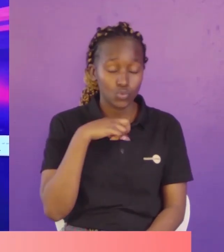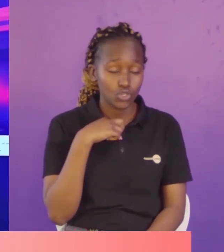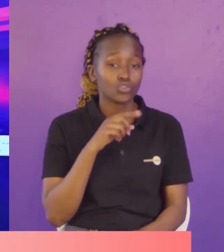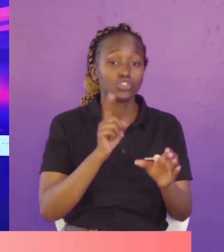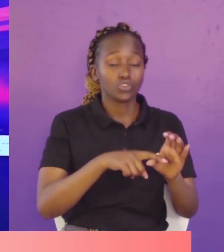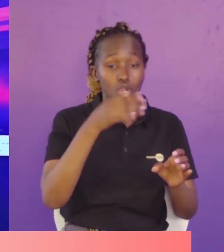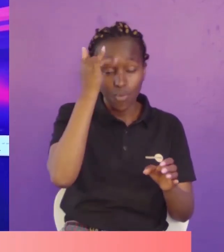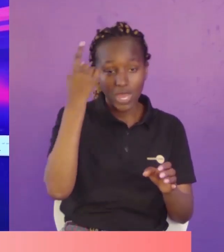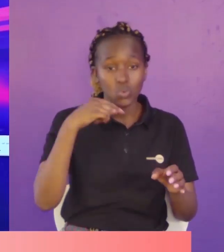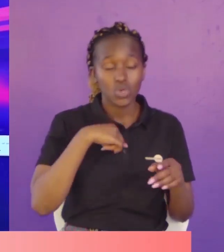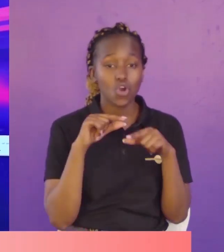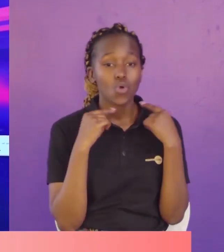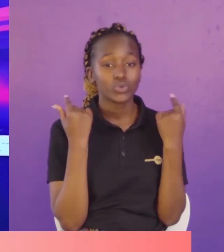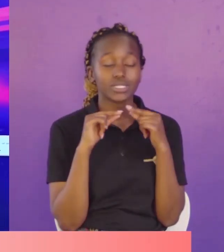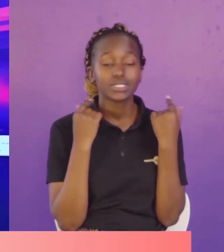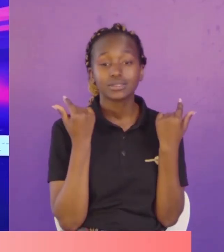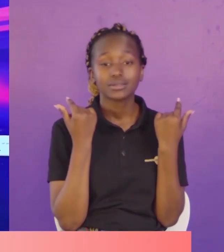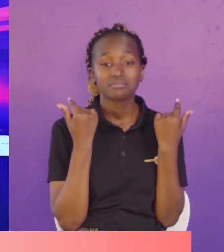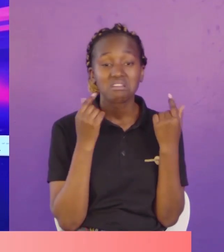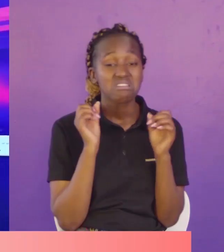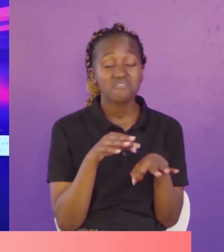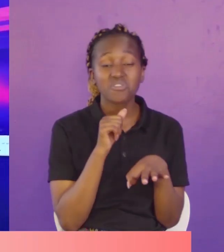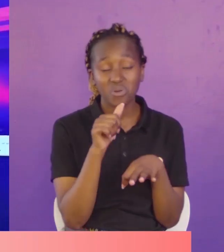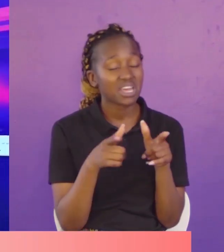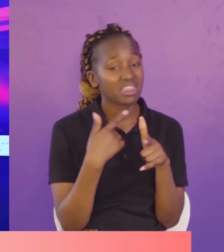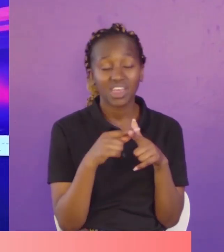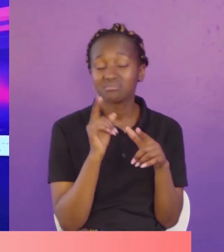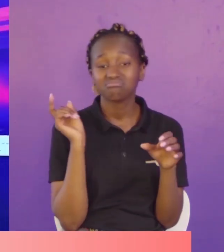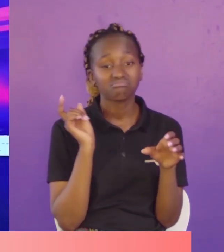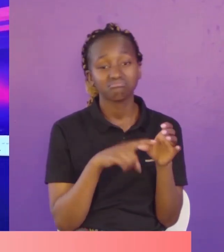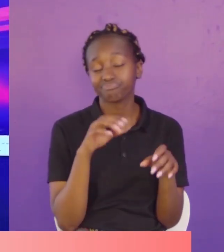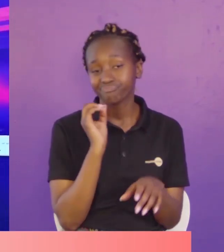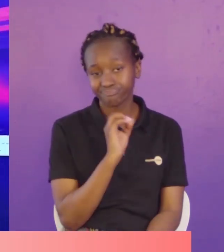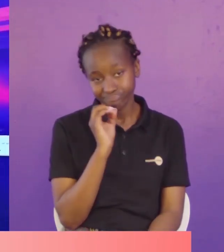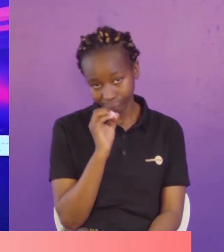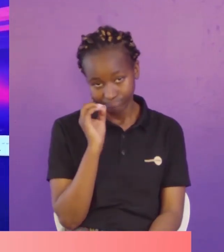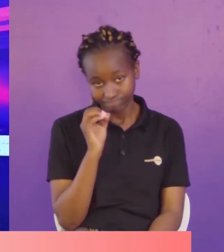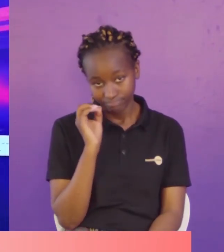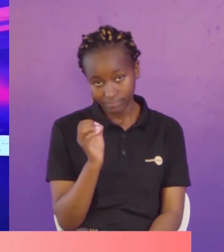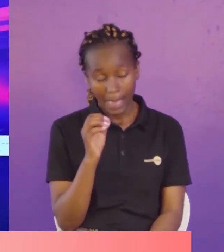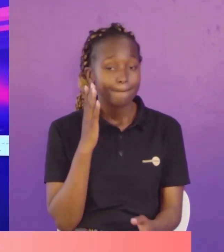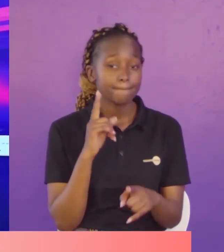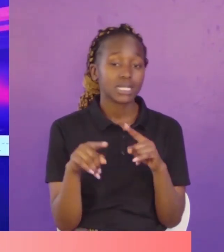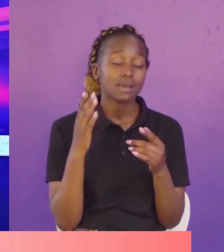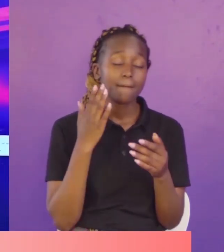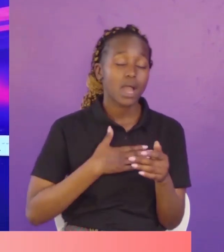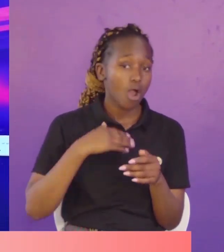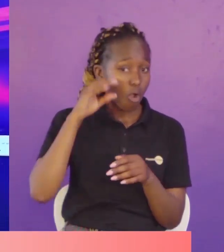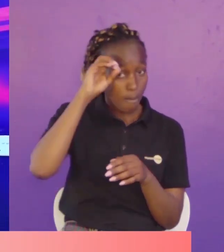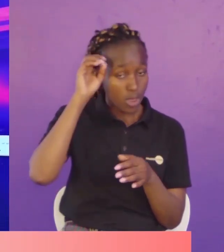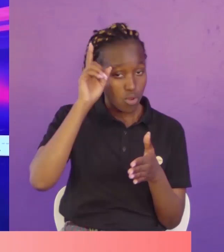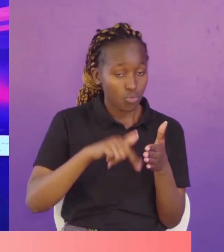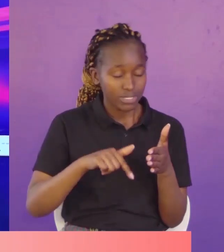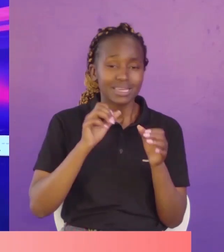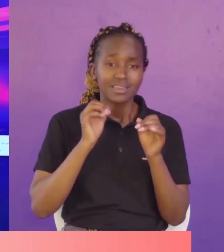hosting. Yeah. And I would like something like even though we are qualifying, let's just